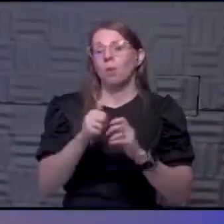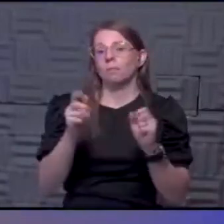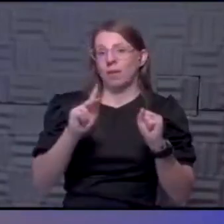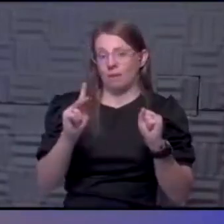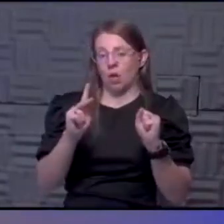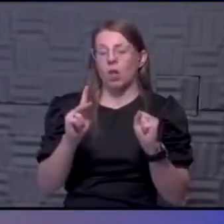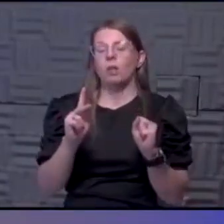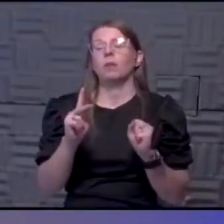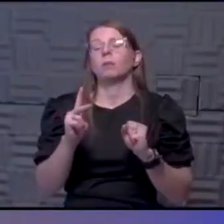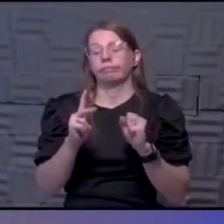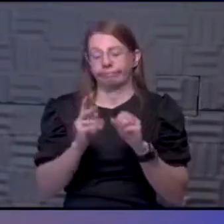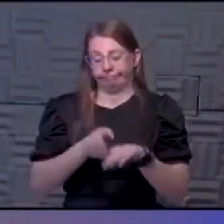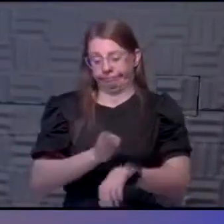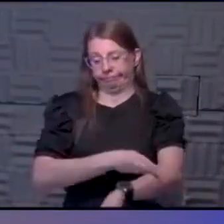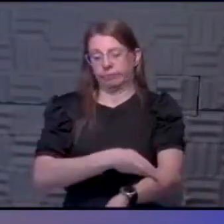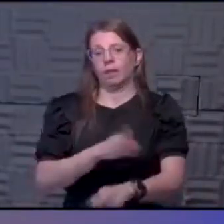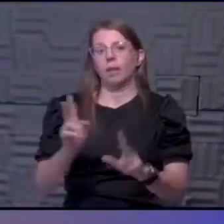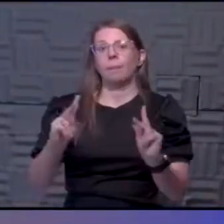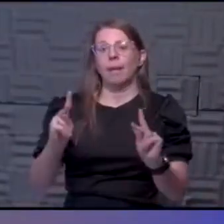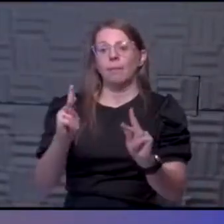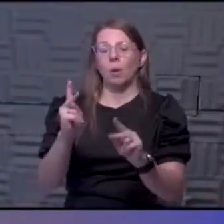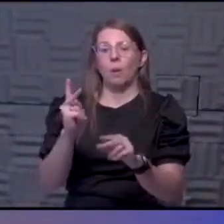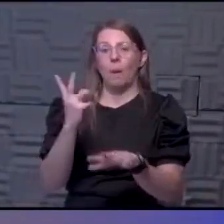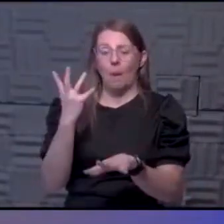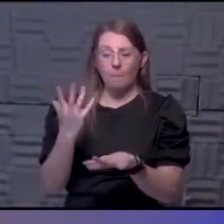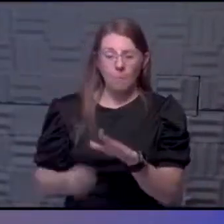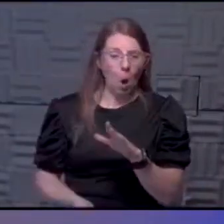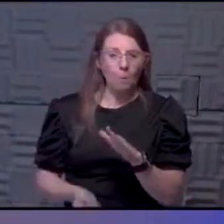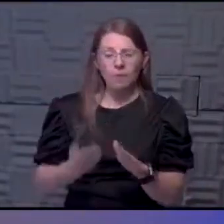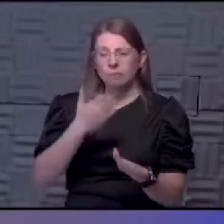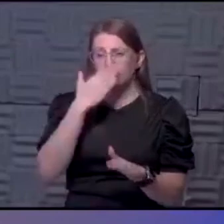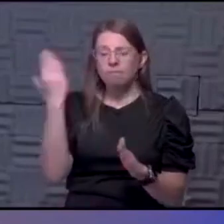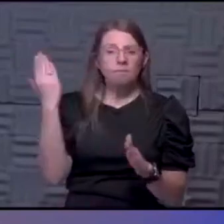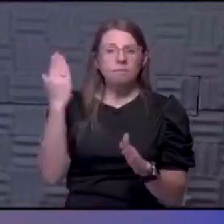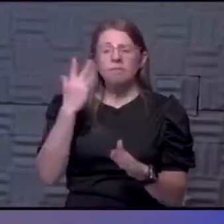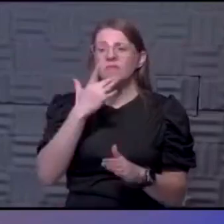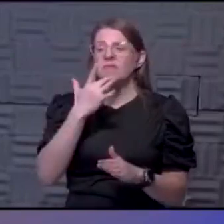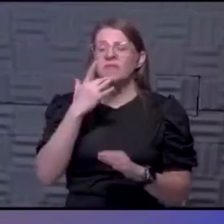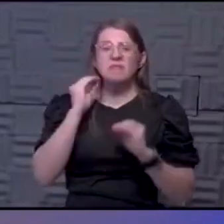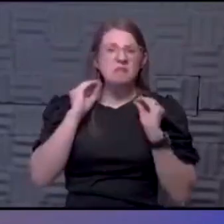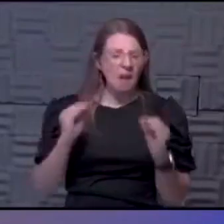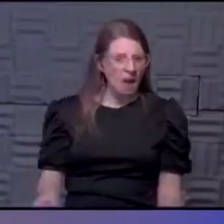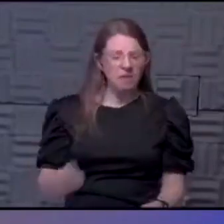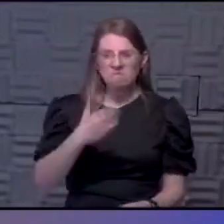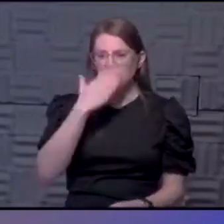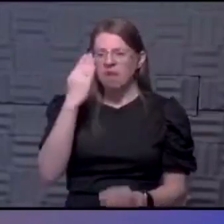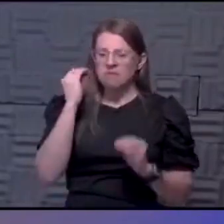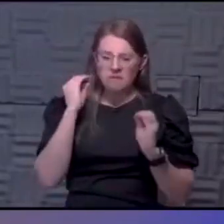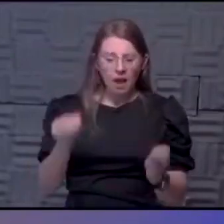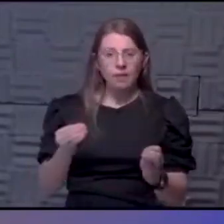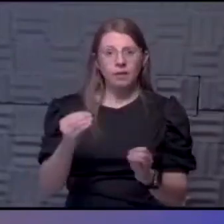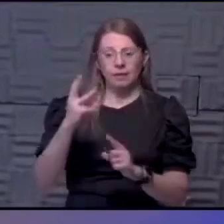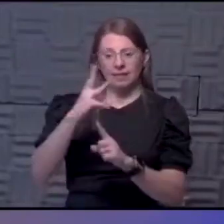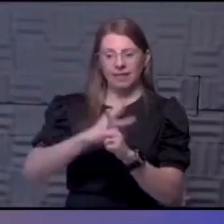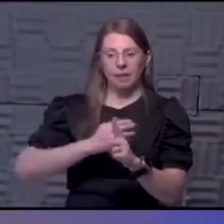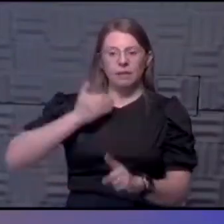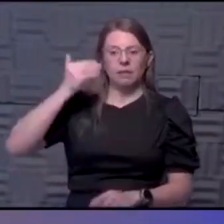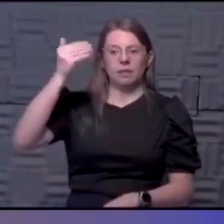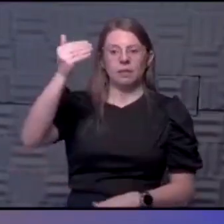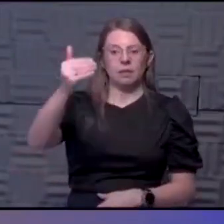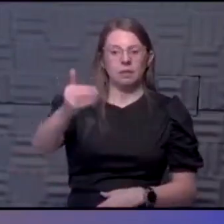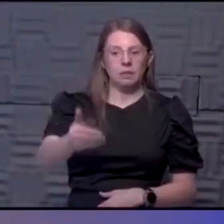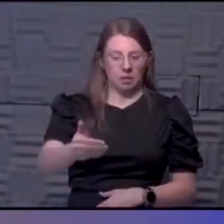people, it does get better. So for those that completely lost their sense of smell, meaning couldn't smell a darn thing, 6 months down the